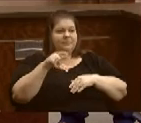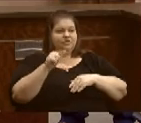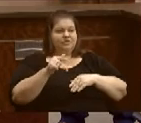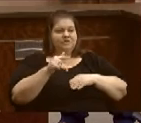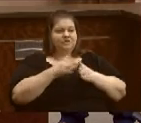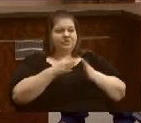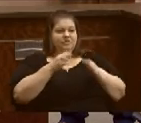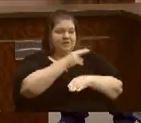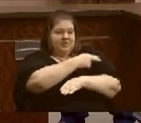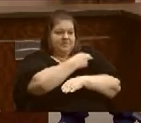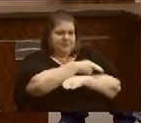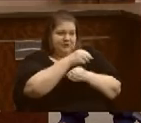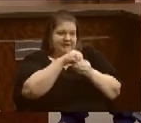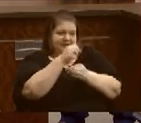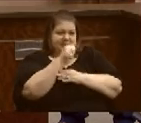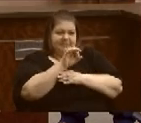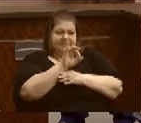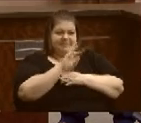Hospital in